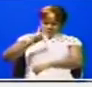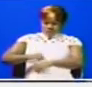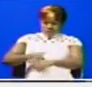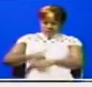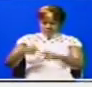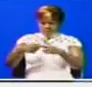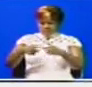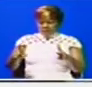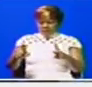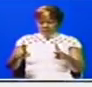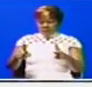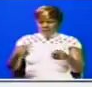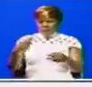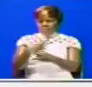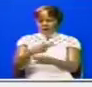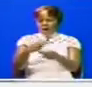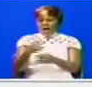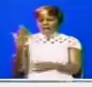kickoff of Mathematics Paper 2.